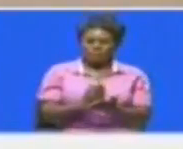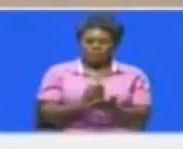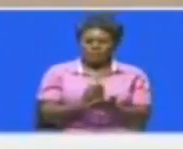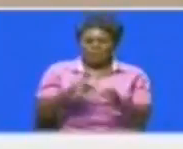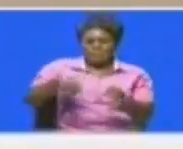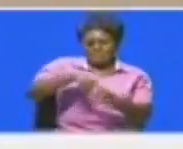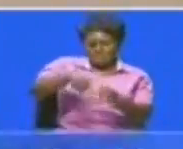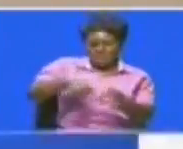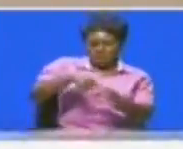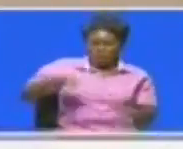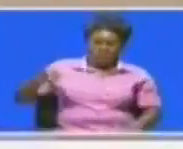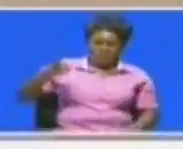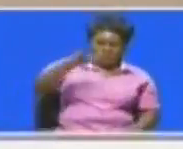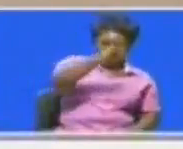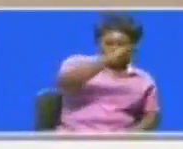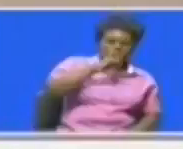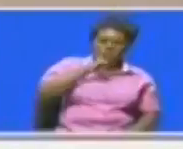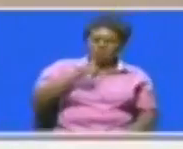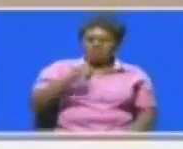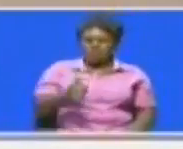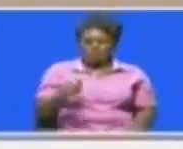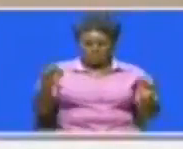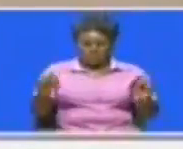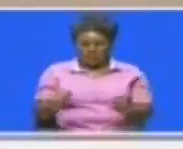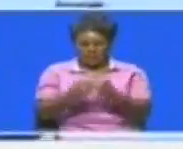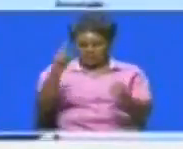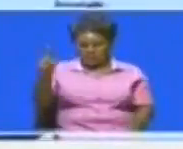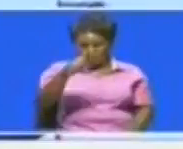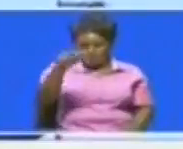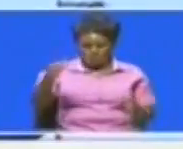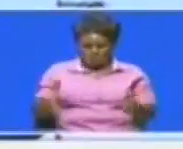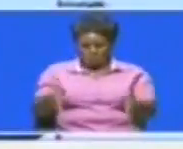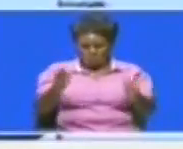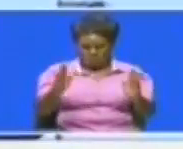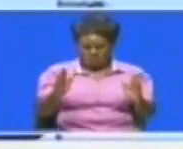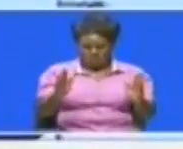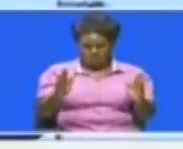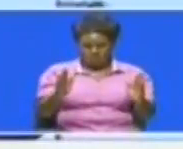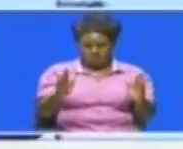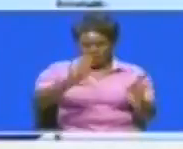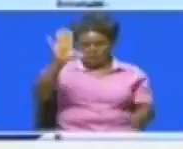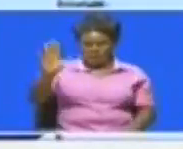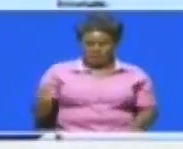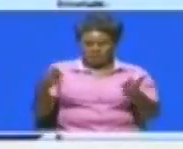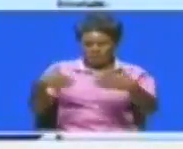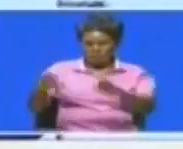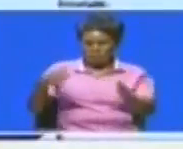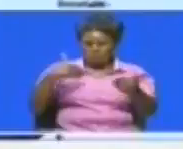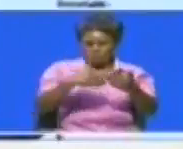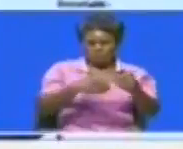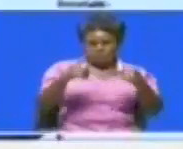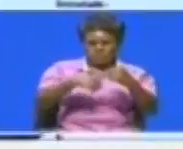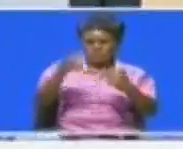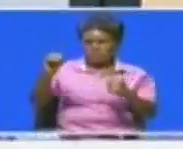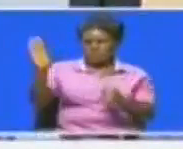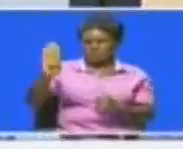mineral exports are not done illegally. With Africa losing close to 60 billion